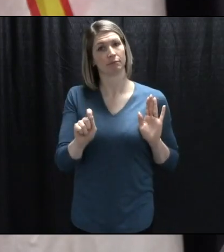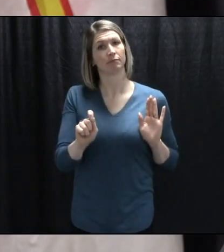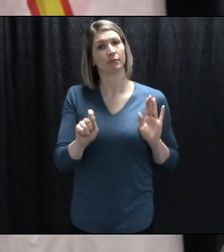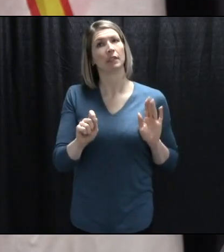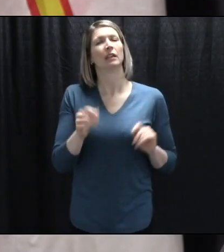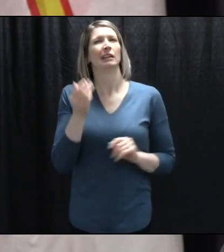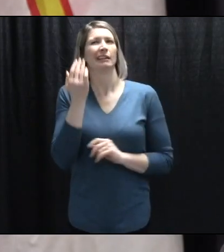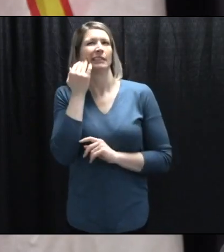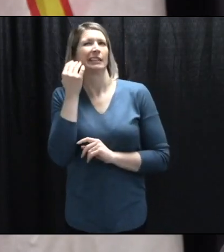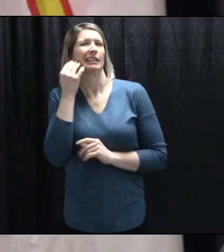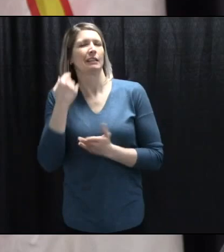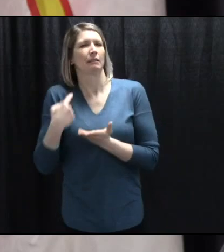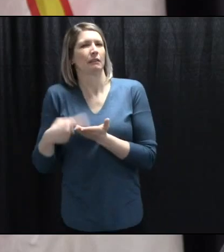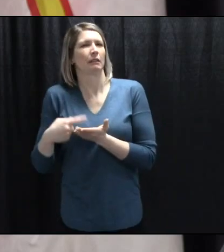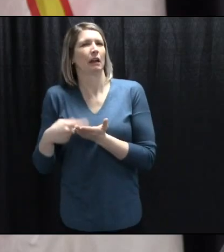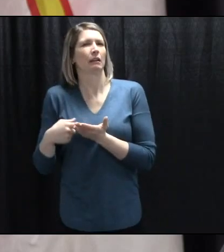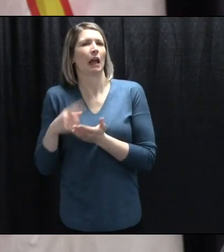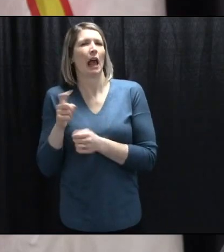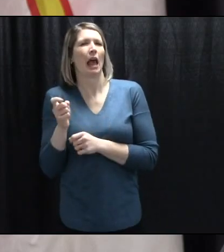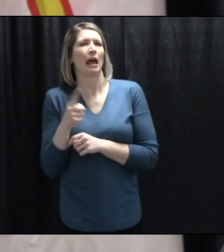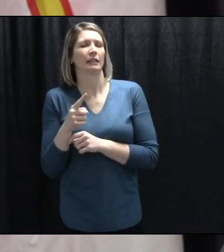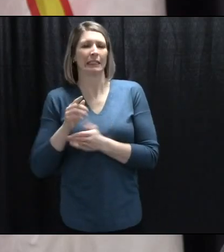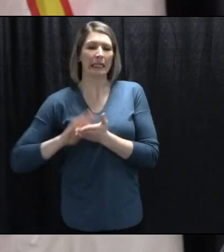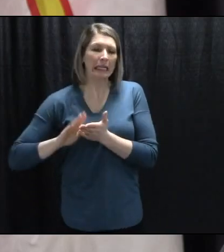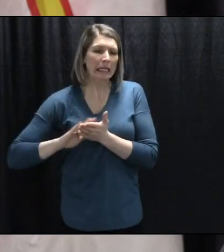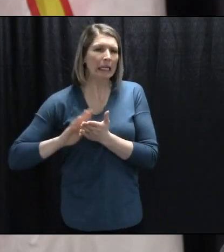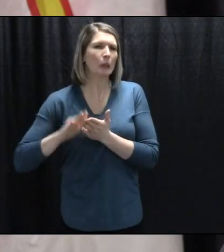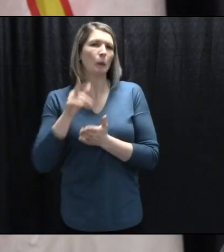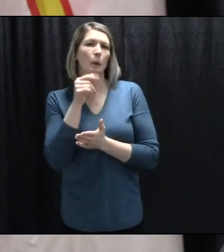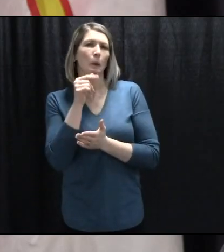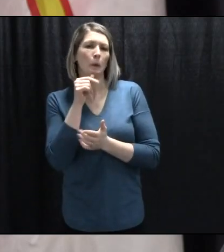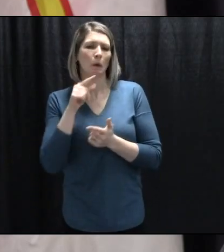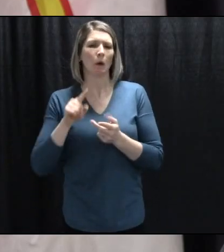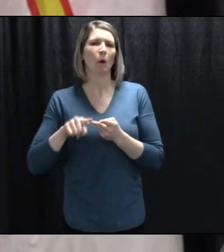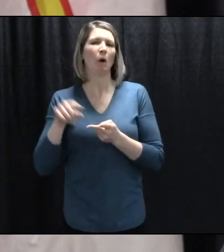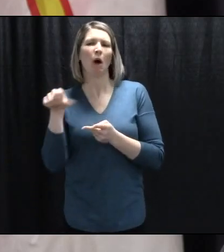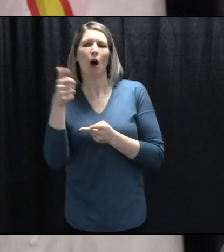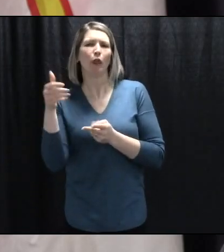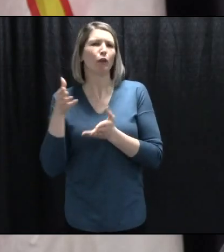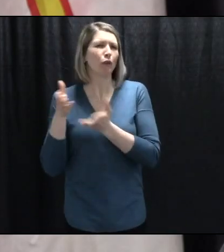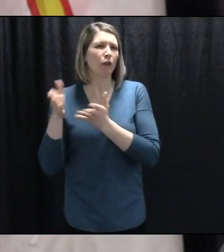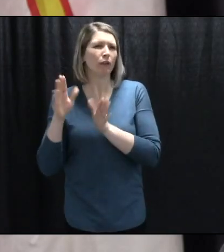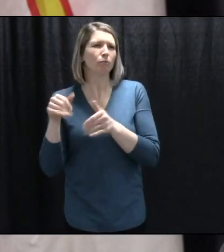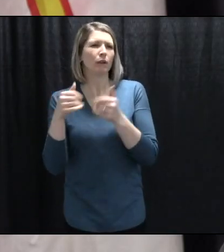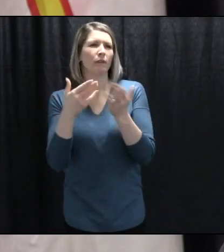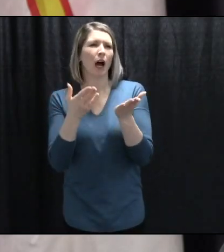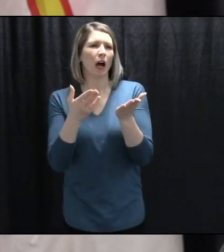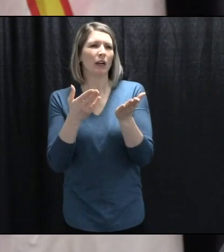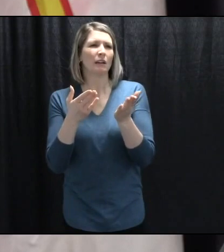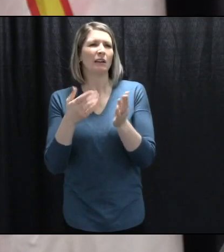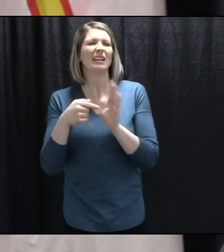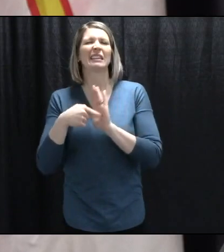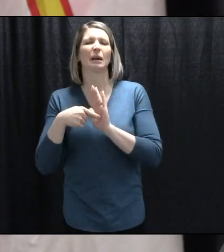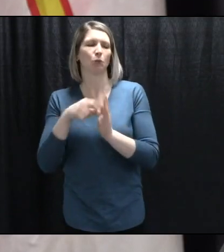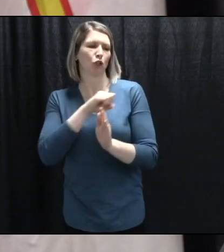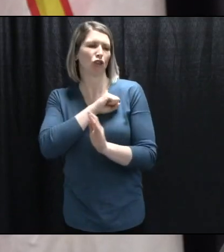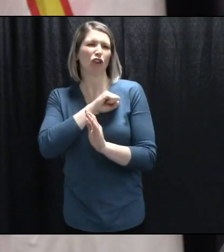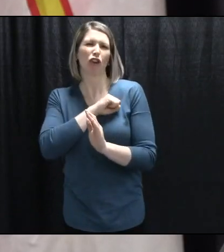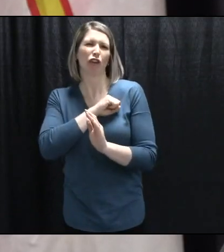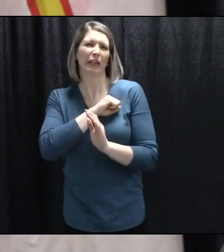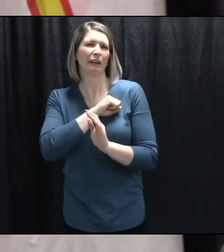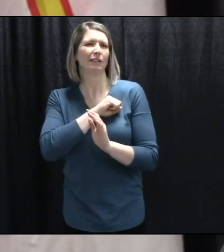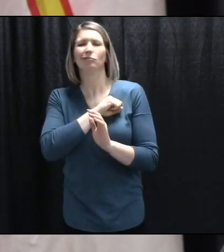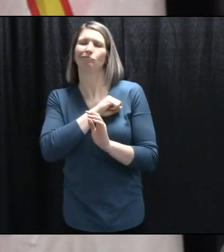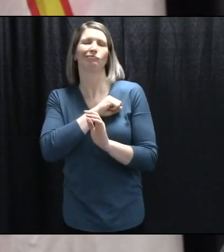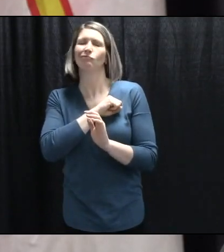Peter, around people for cleaning and other services, such as security, has been mentioned. So